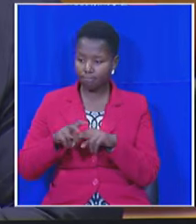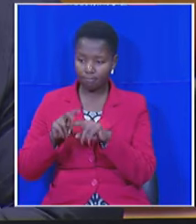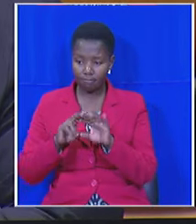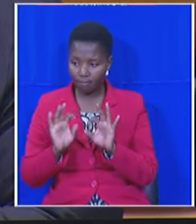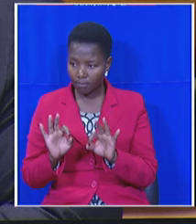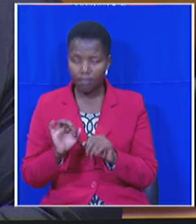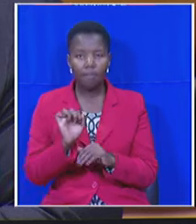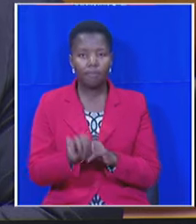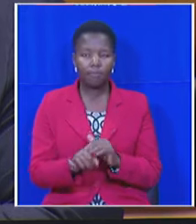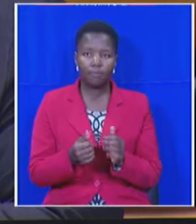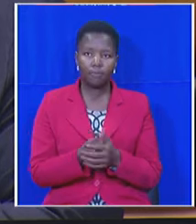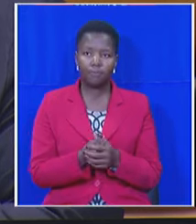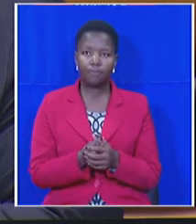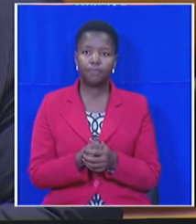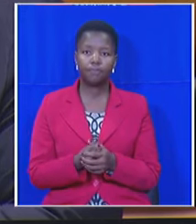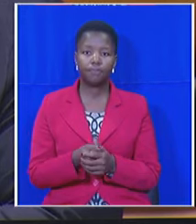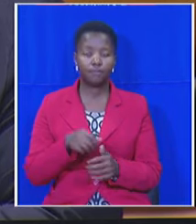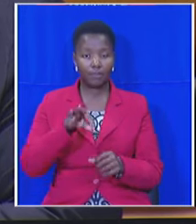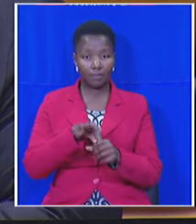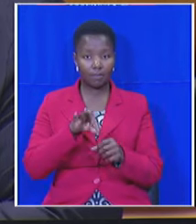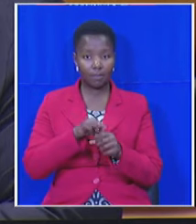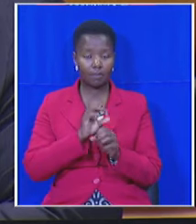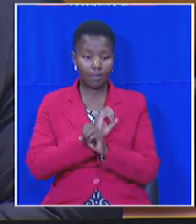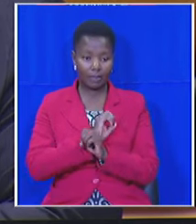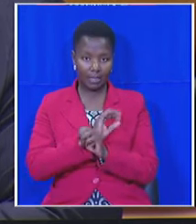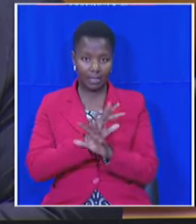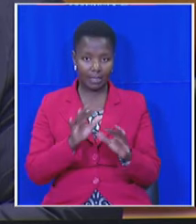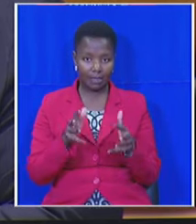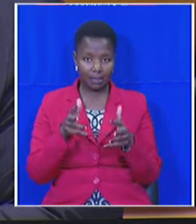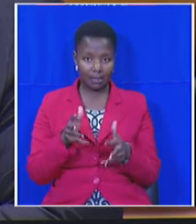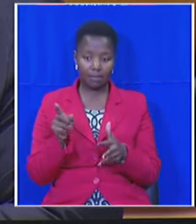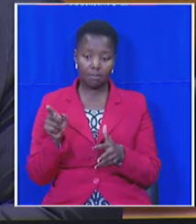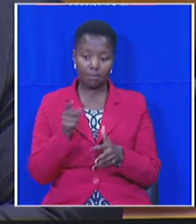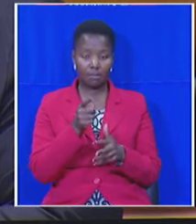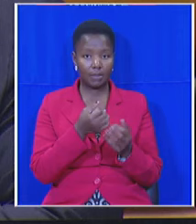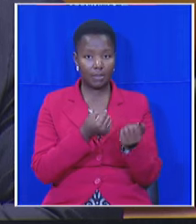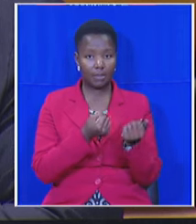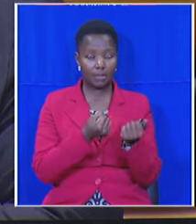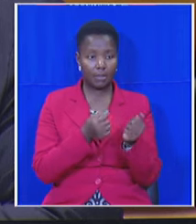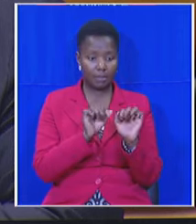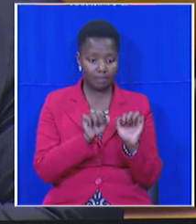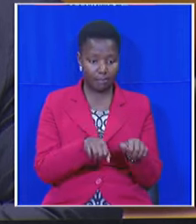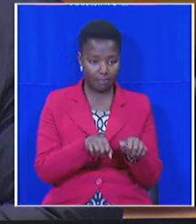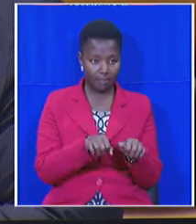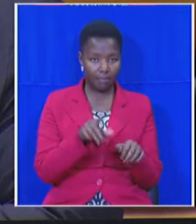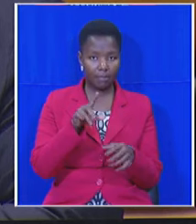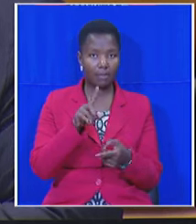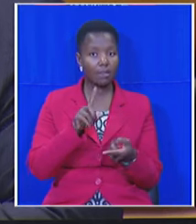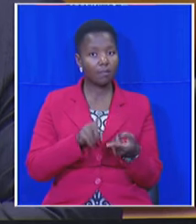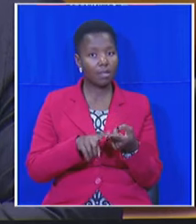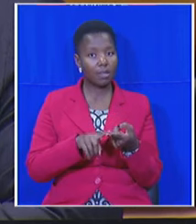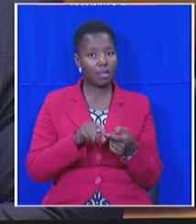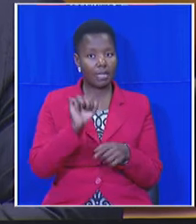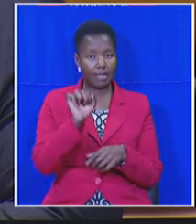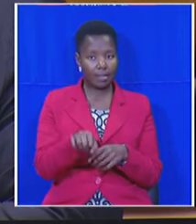seats? Voting will now commence. Those in favor of the vote being agreed to should press the yes